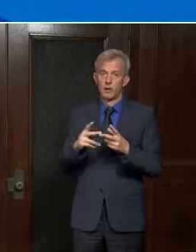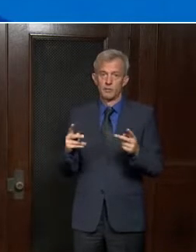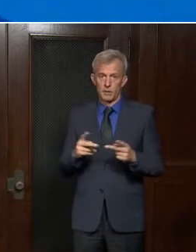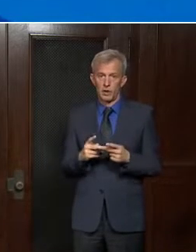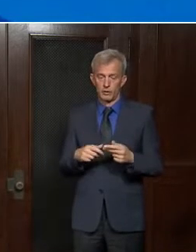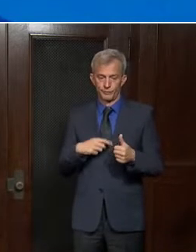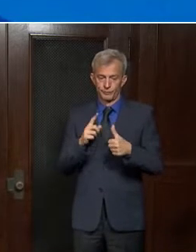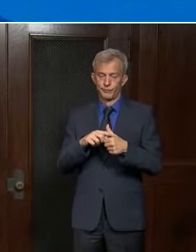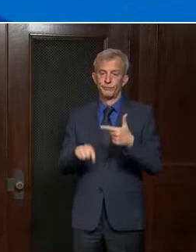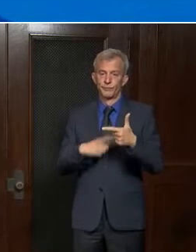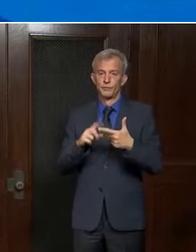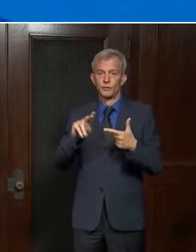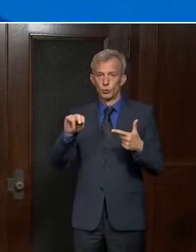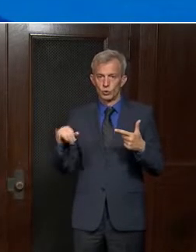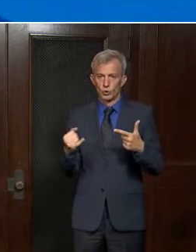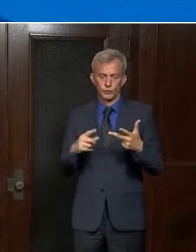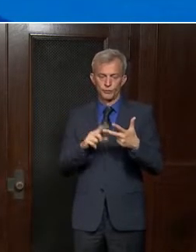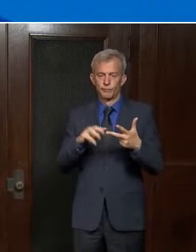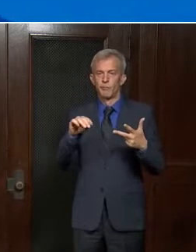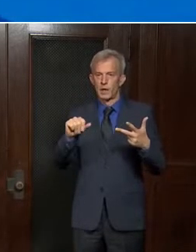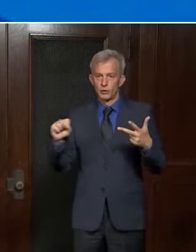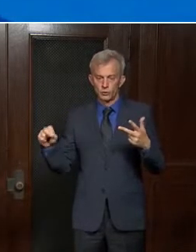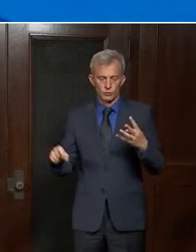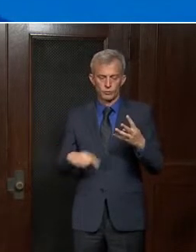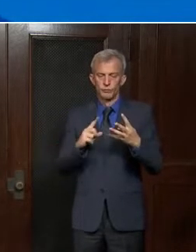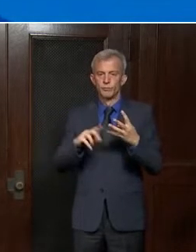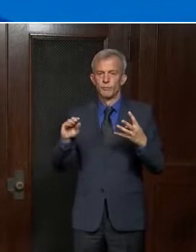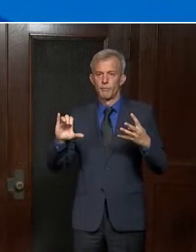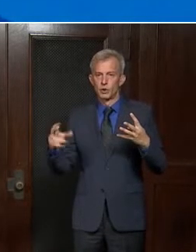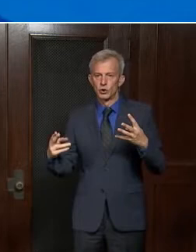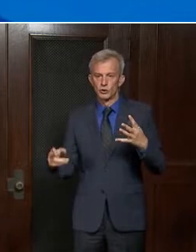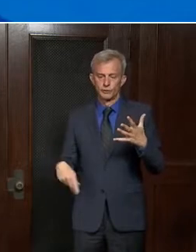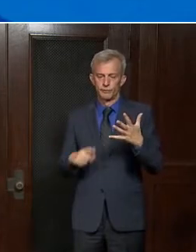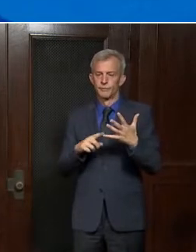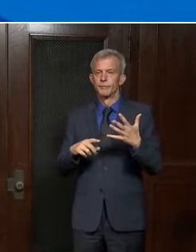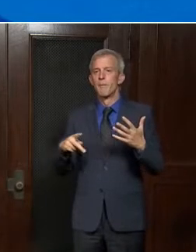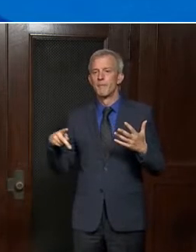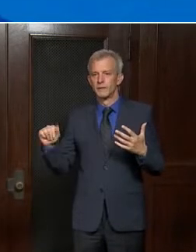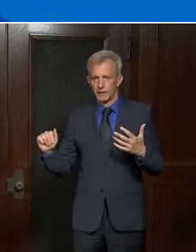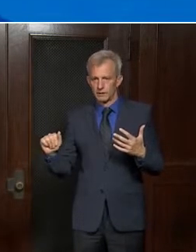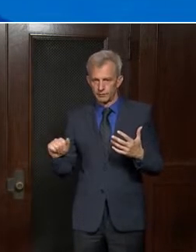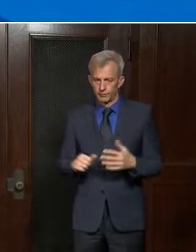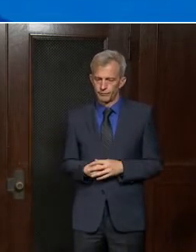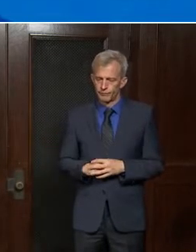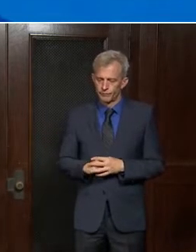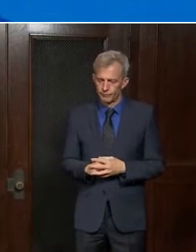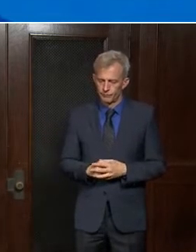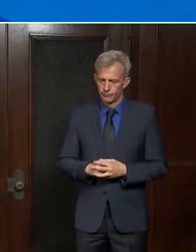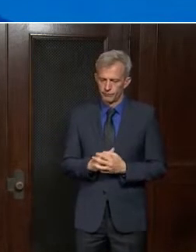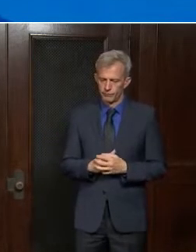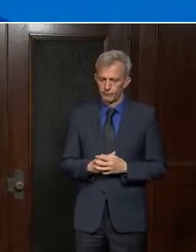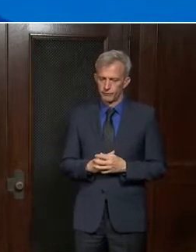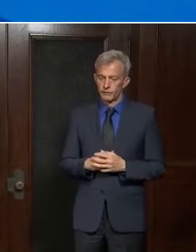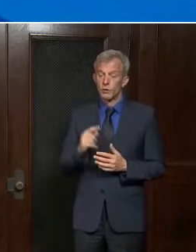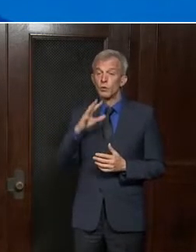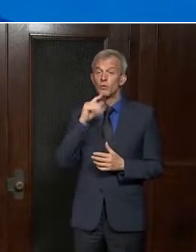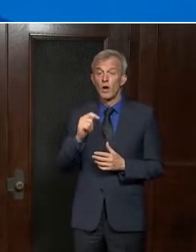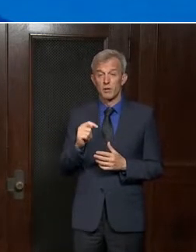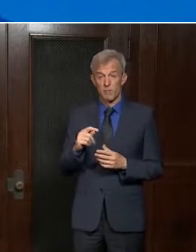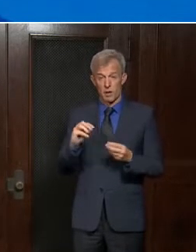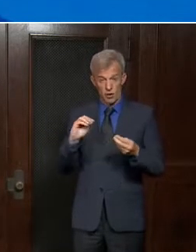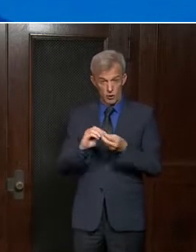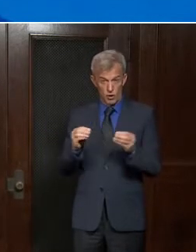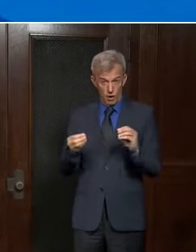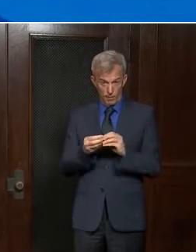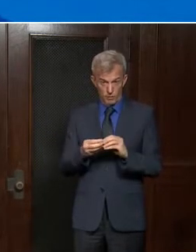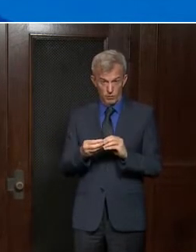New Jersey, Massachusetts, Michigan, and Pennsylvania. In terms of absolute numbers of